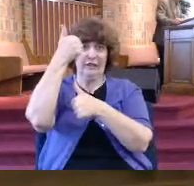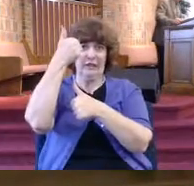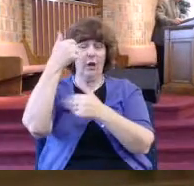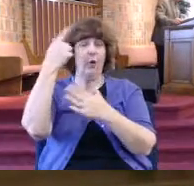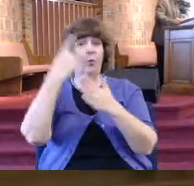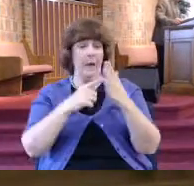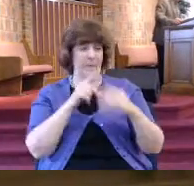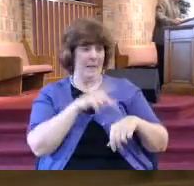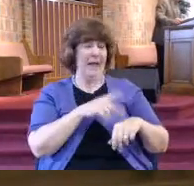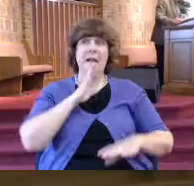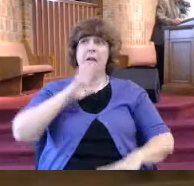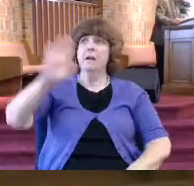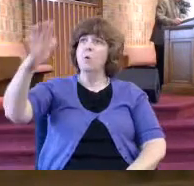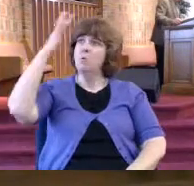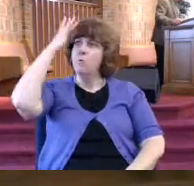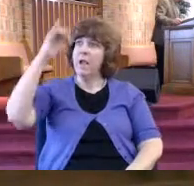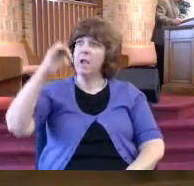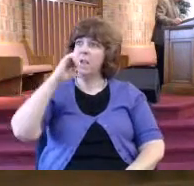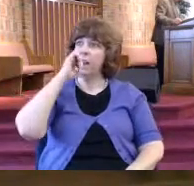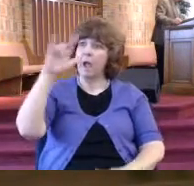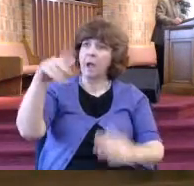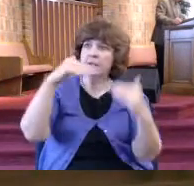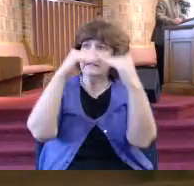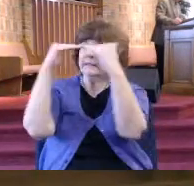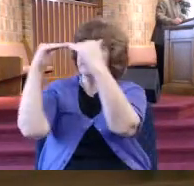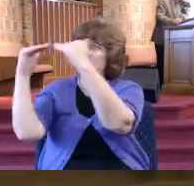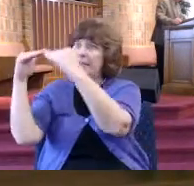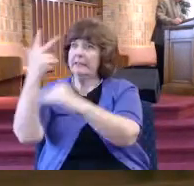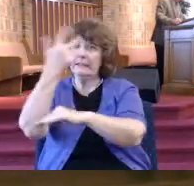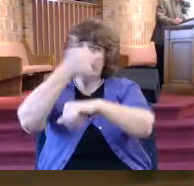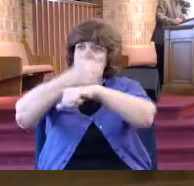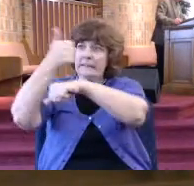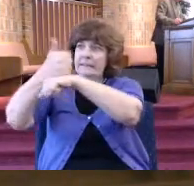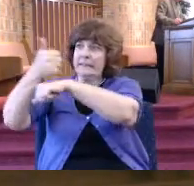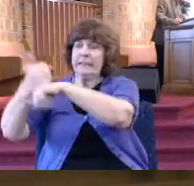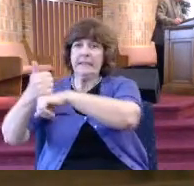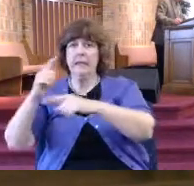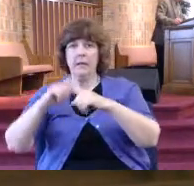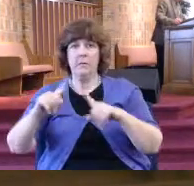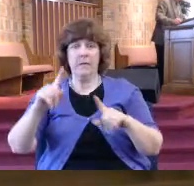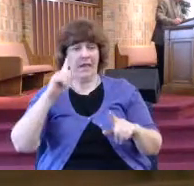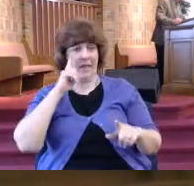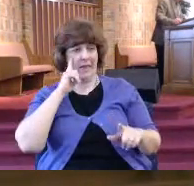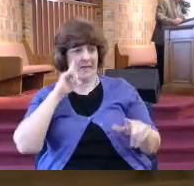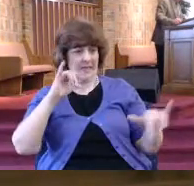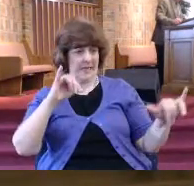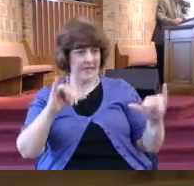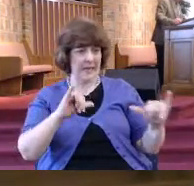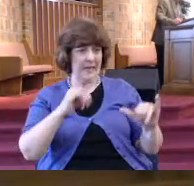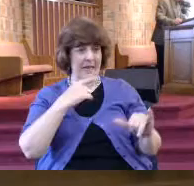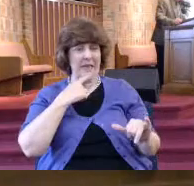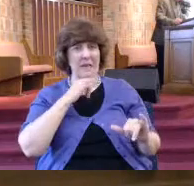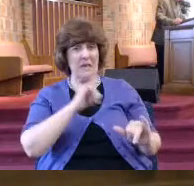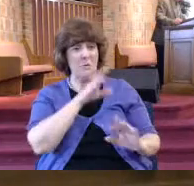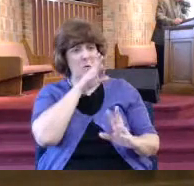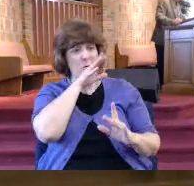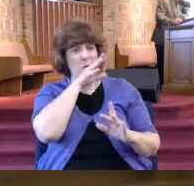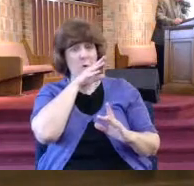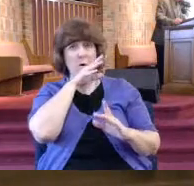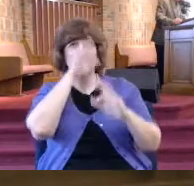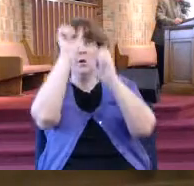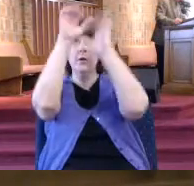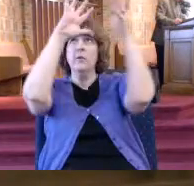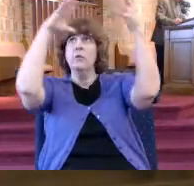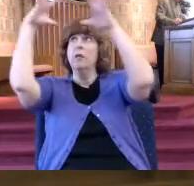remarks. Verse 5, while he was still speaking, behold, a bright cloud overshadowed them, and suddenly a voice out